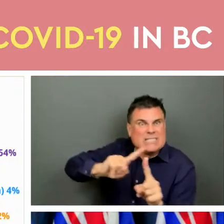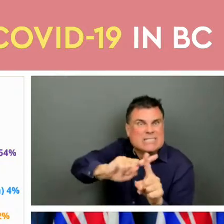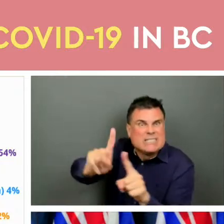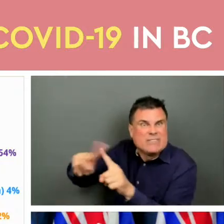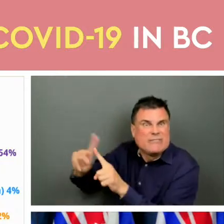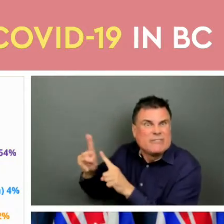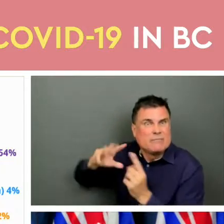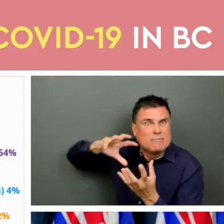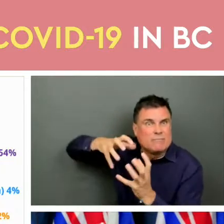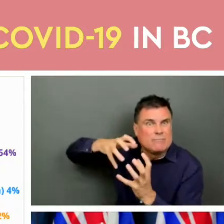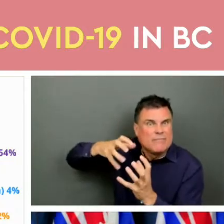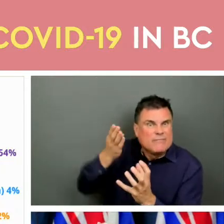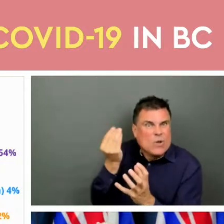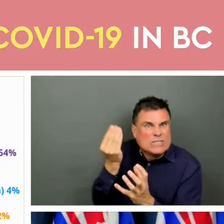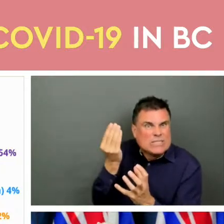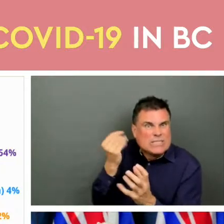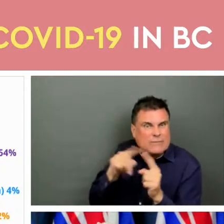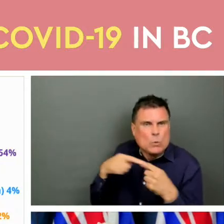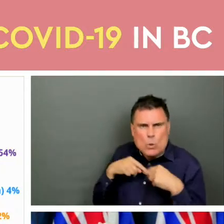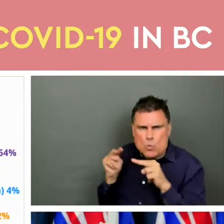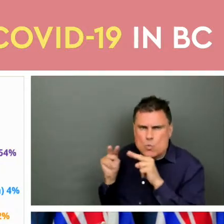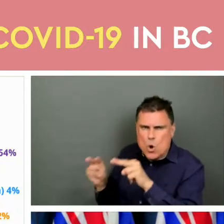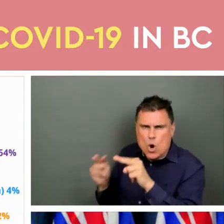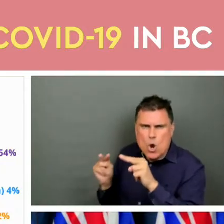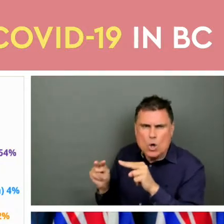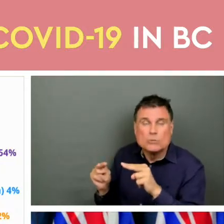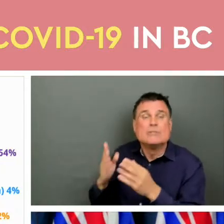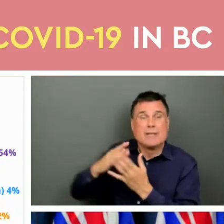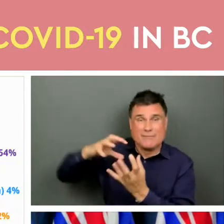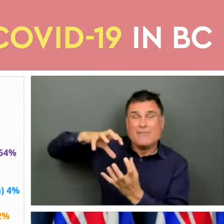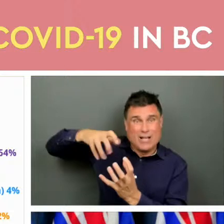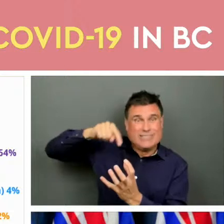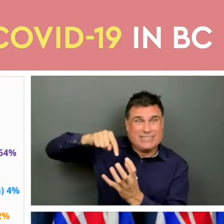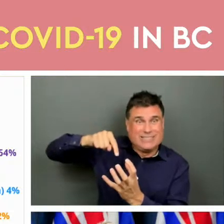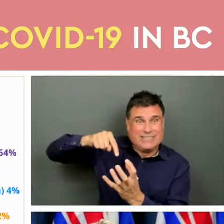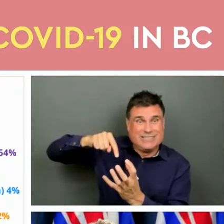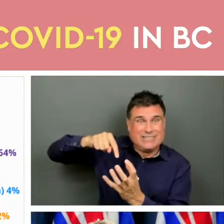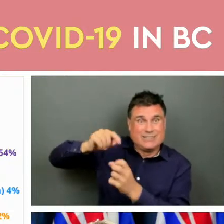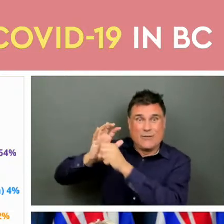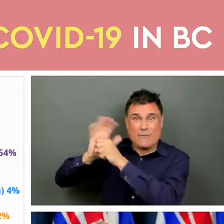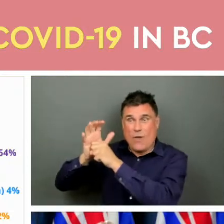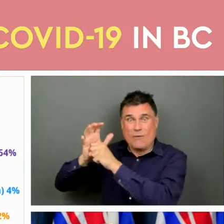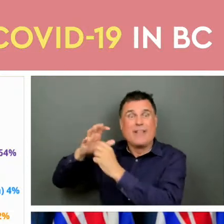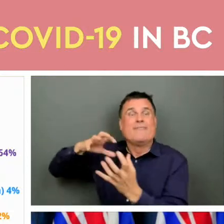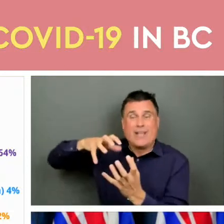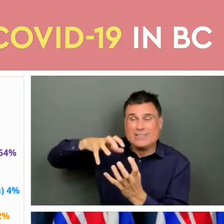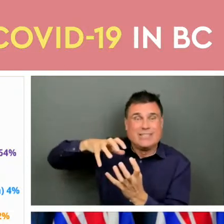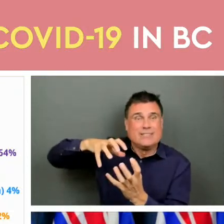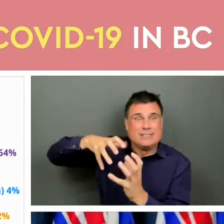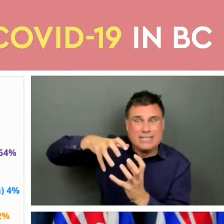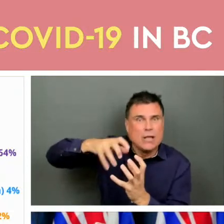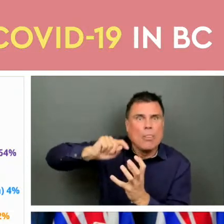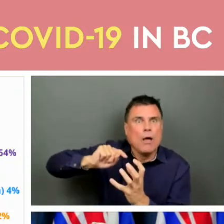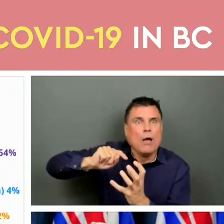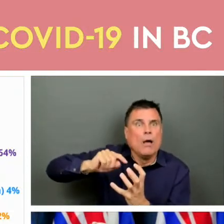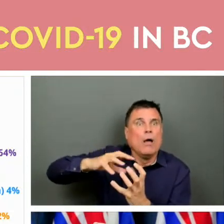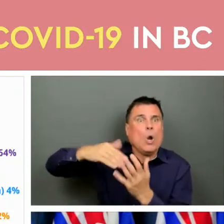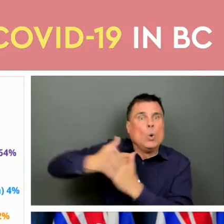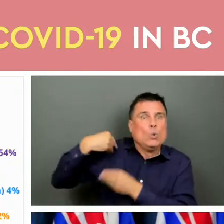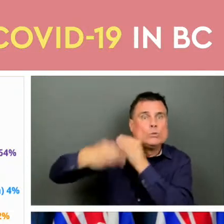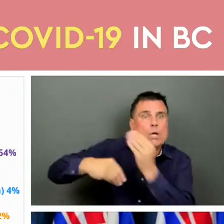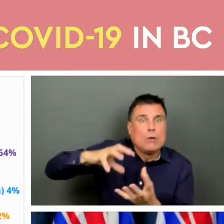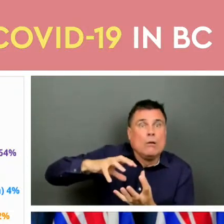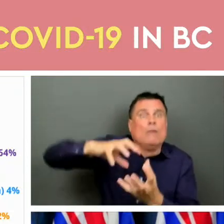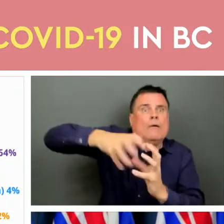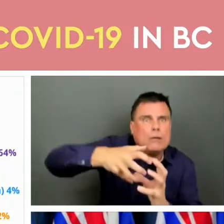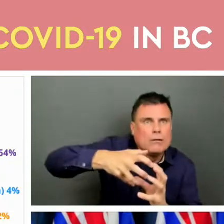sequencing, ones that have mutations that we want to be able to understand if they're being transmitted in the province, and it includes